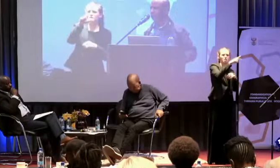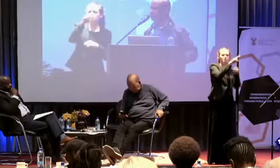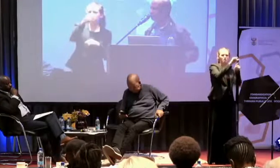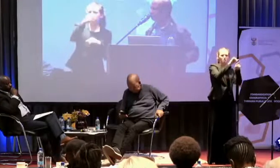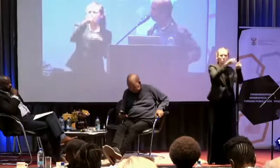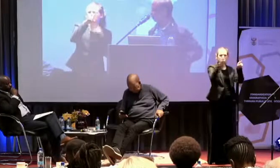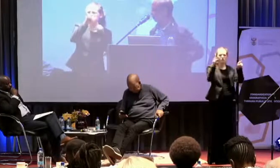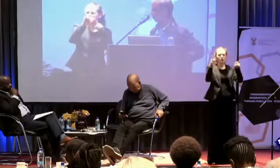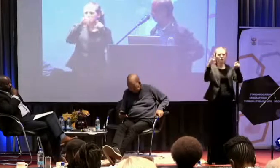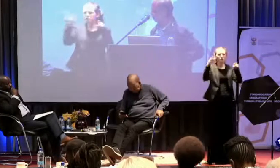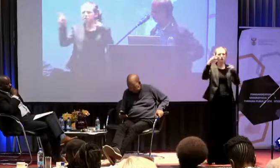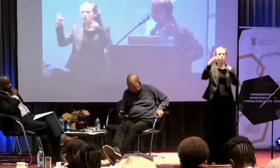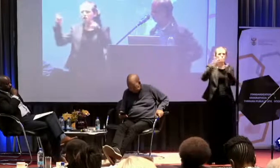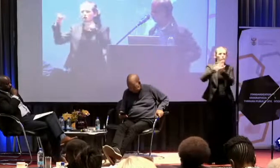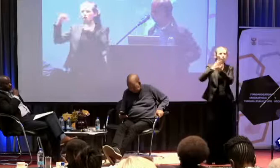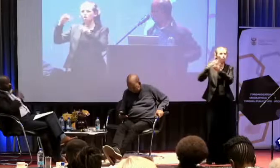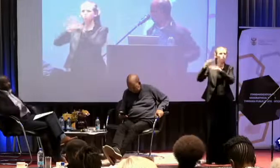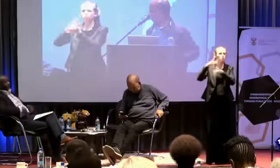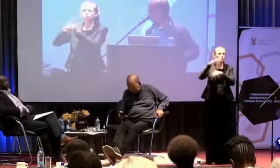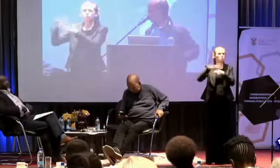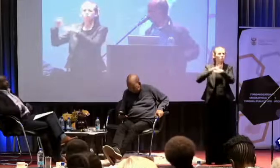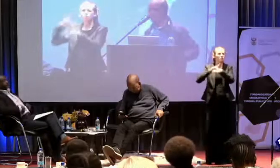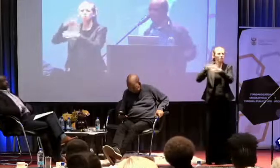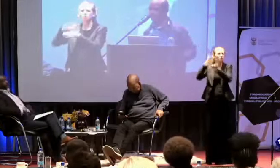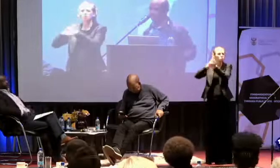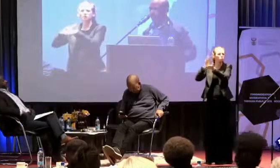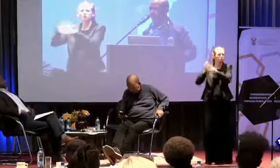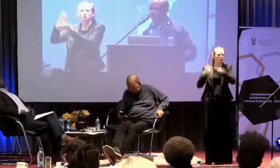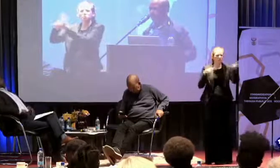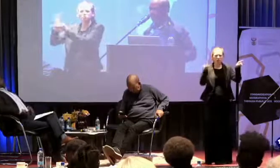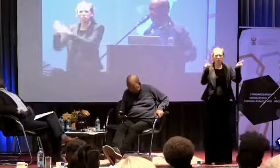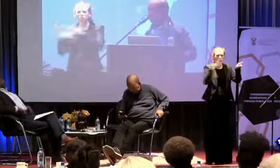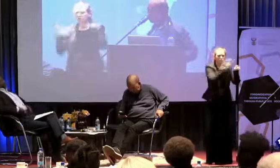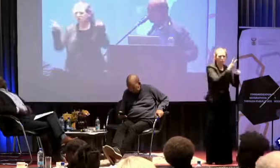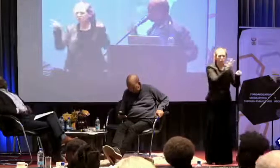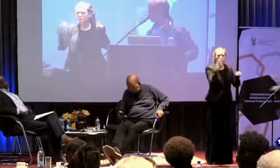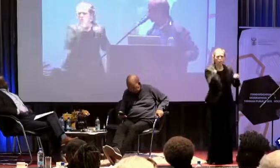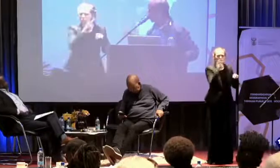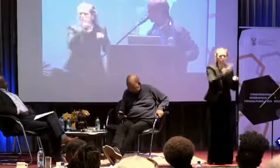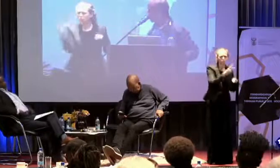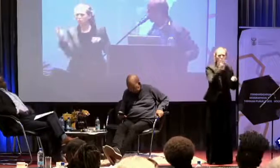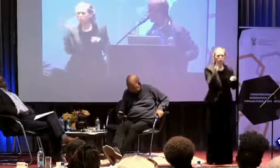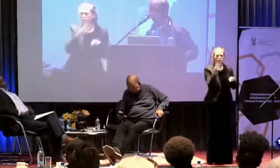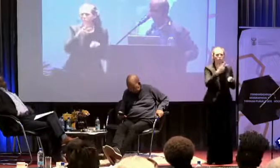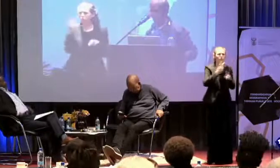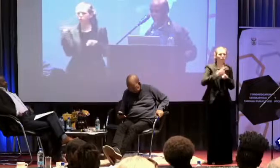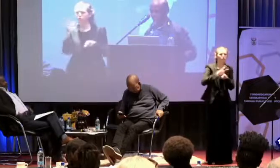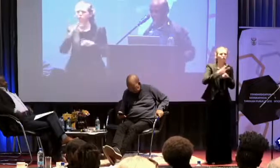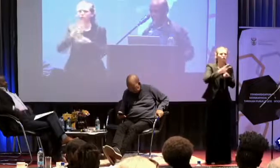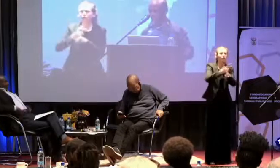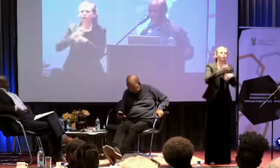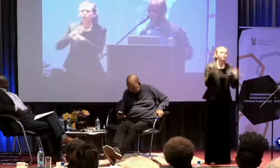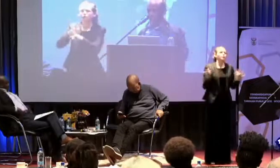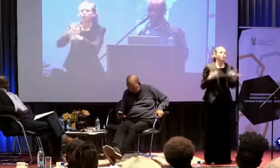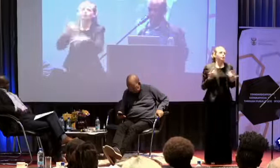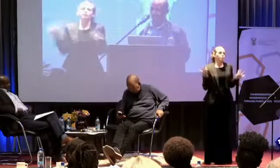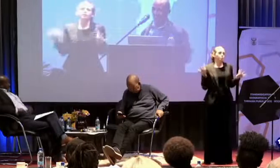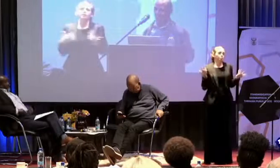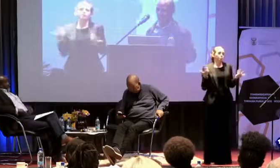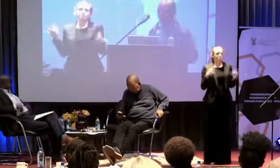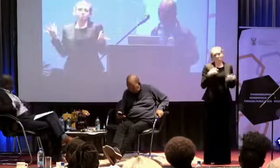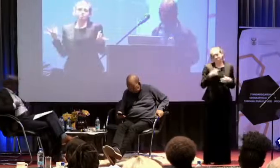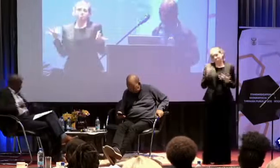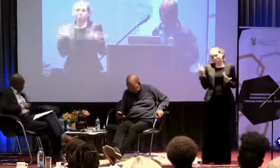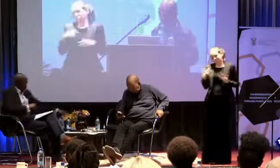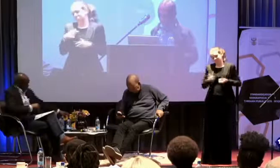very rich, eh? So many shops, eh? Slaghuis butchery, Slaghuis butchery. So I just wanted to share that one